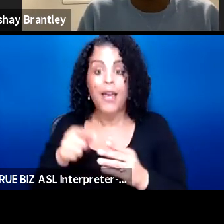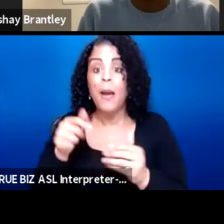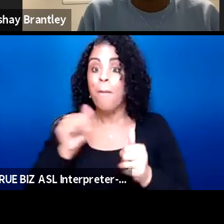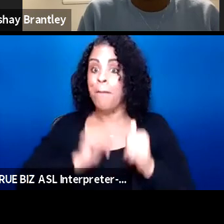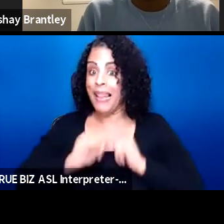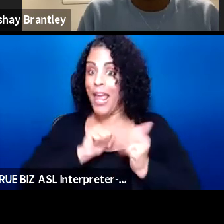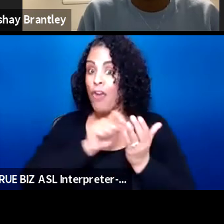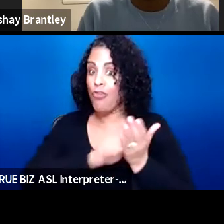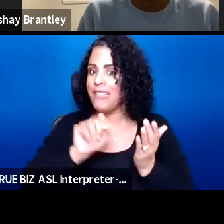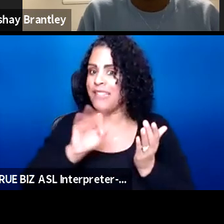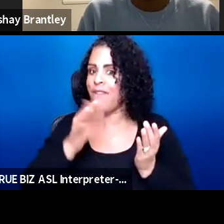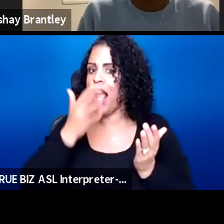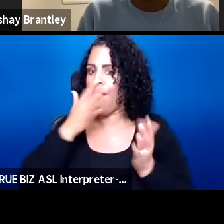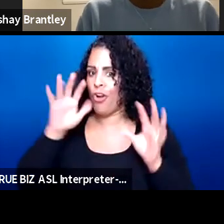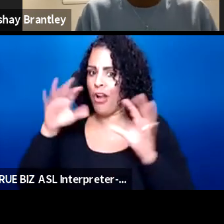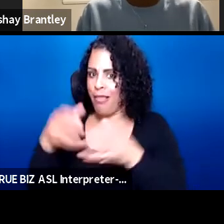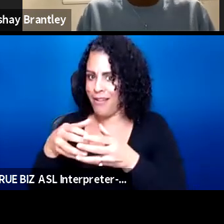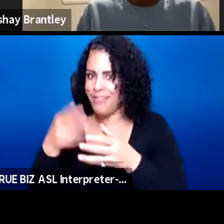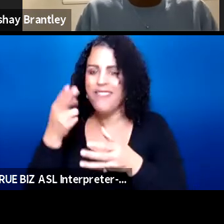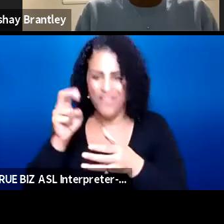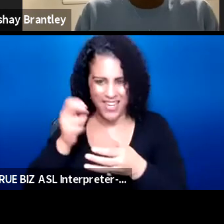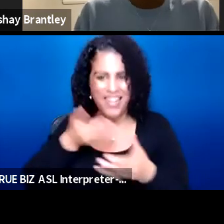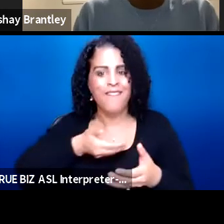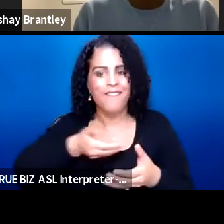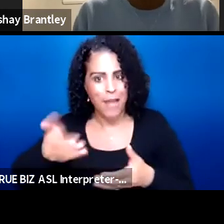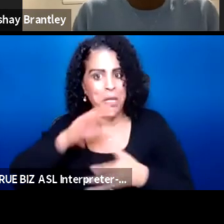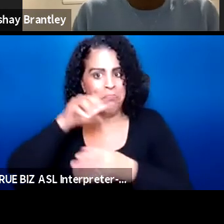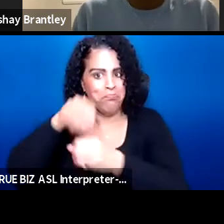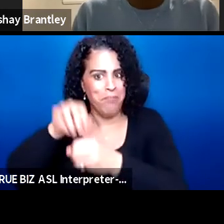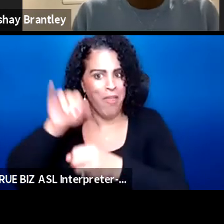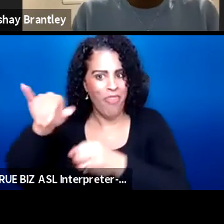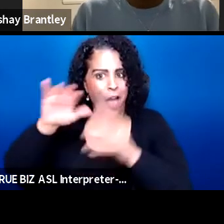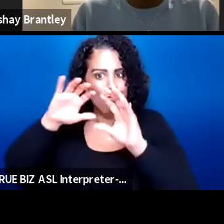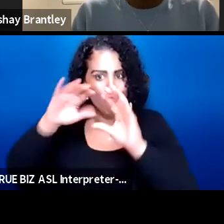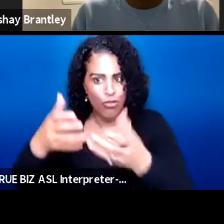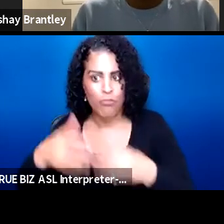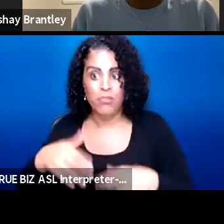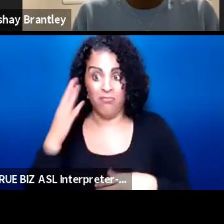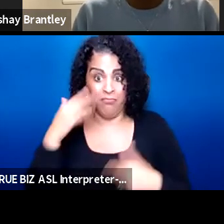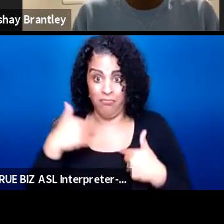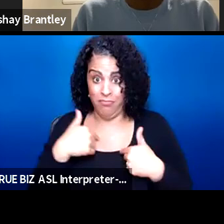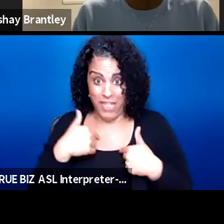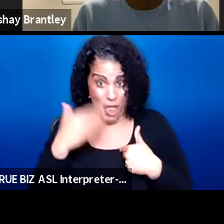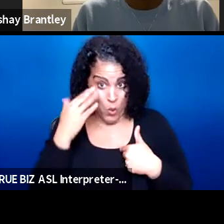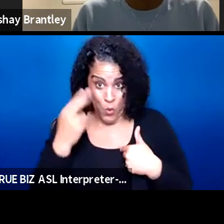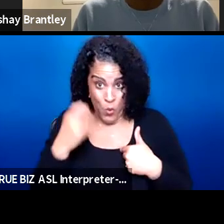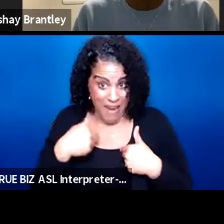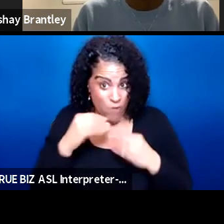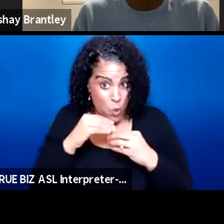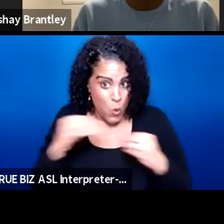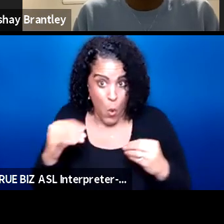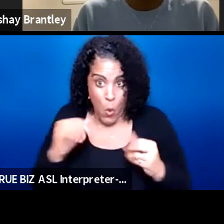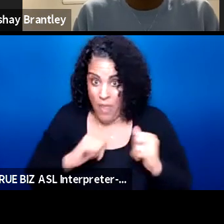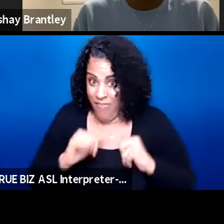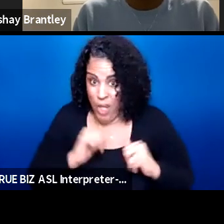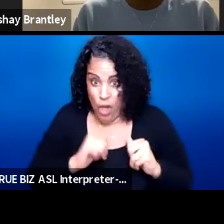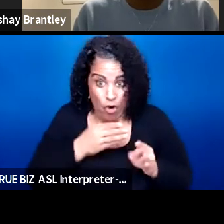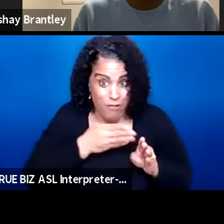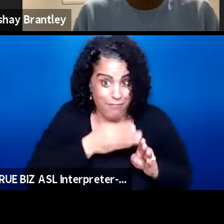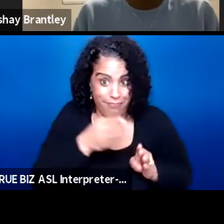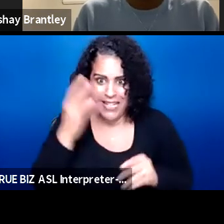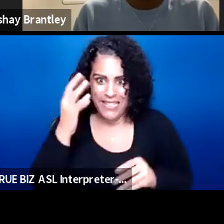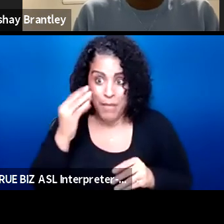And so he invited me into the group, knowing I have no theater experience, but he was like,